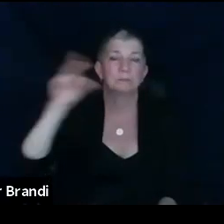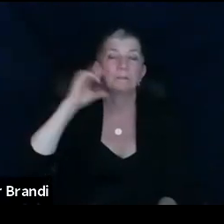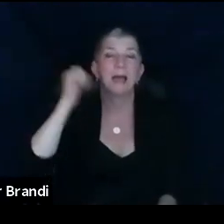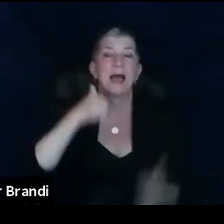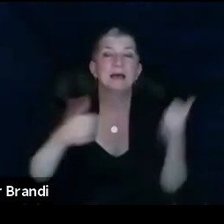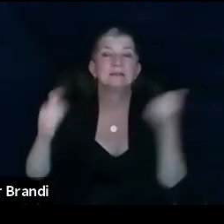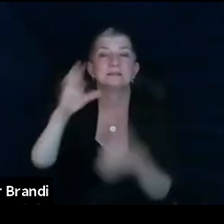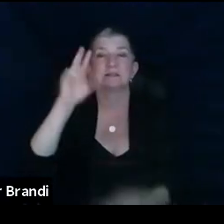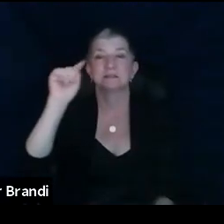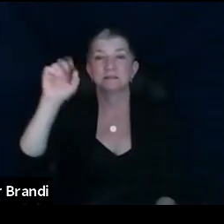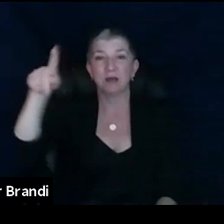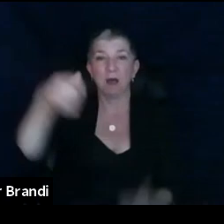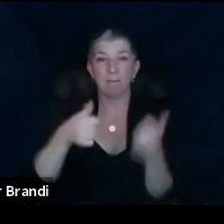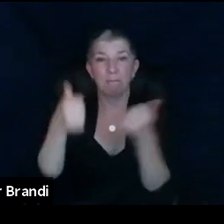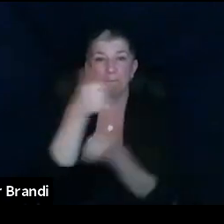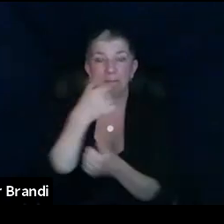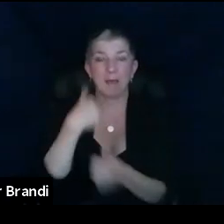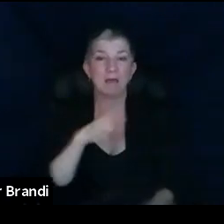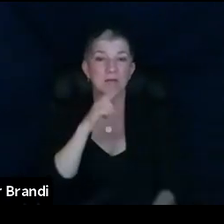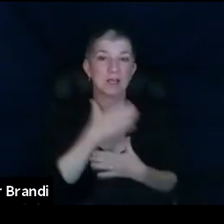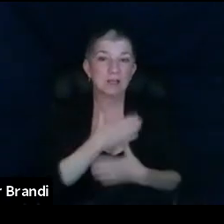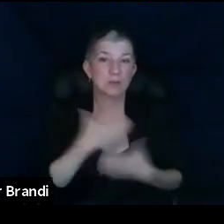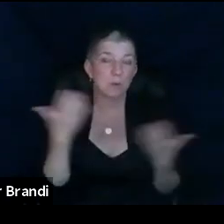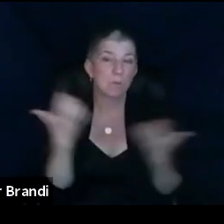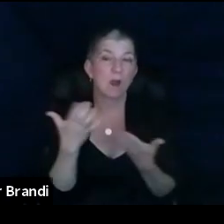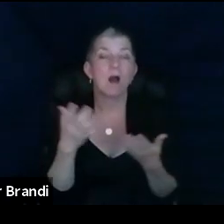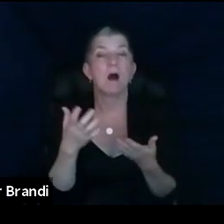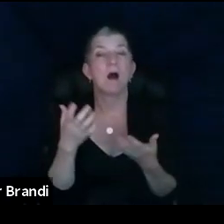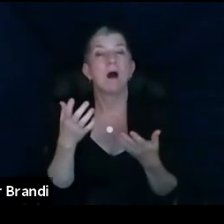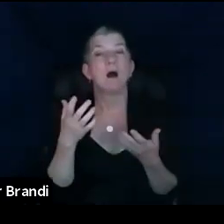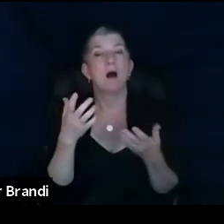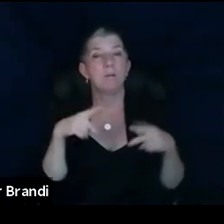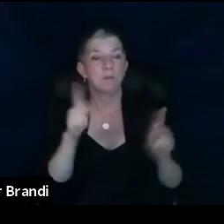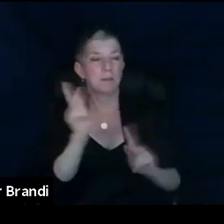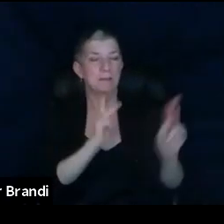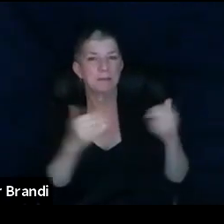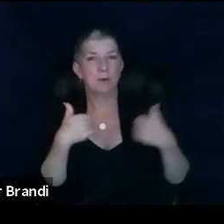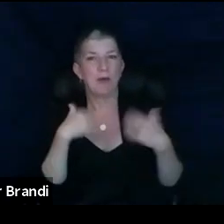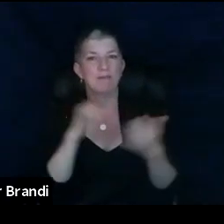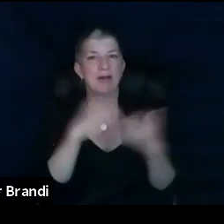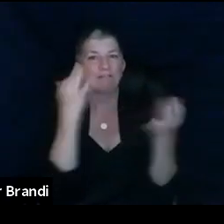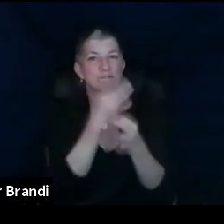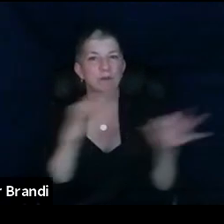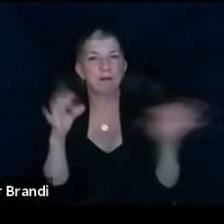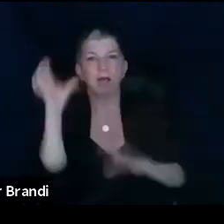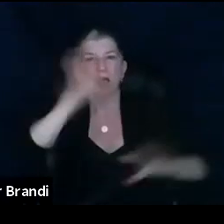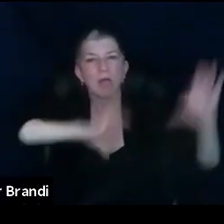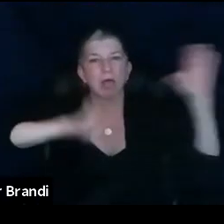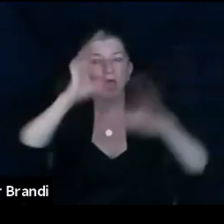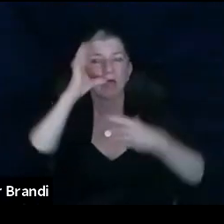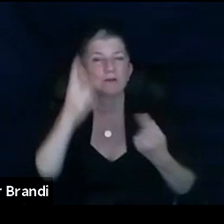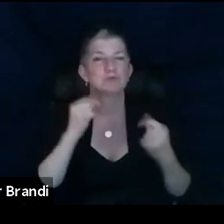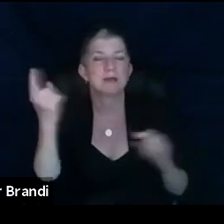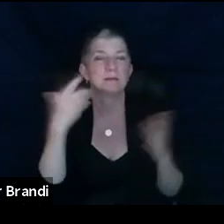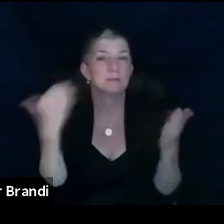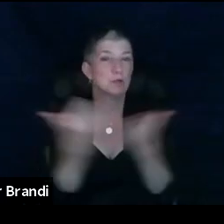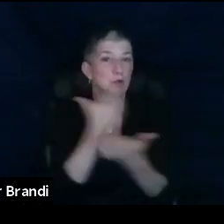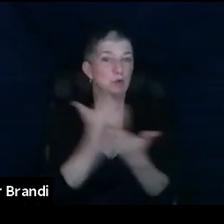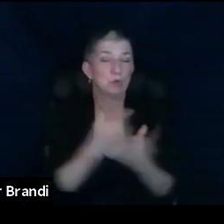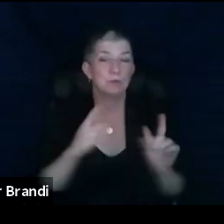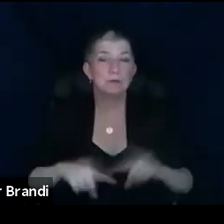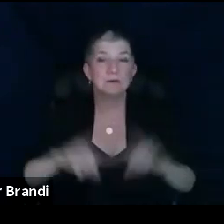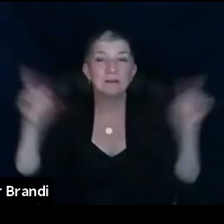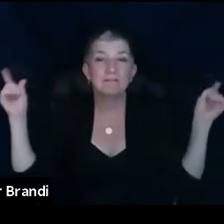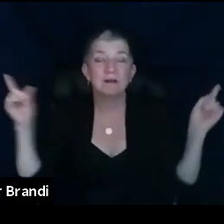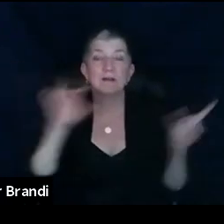really enjoy is allowing people to have that freedom to explore, to try something absolutely different, to be